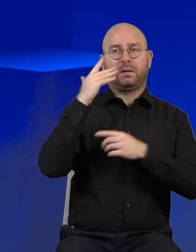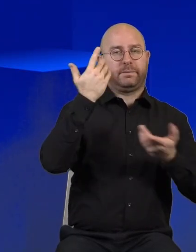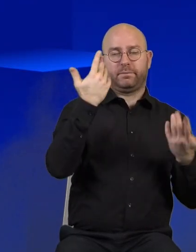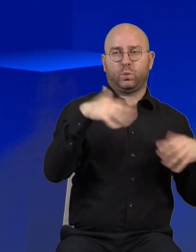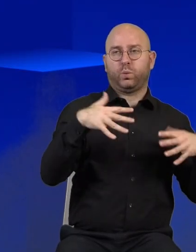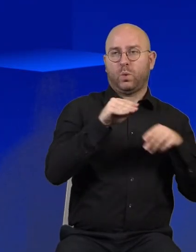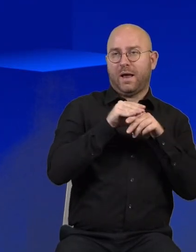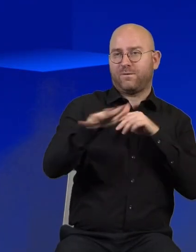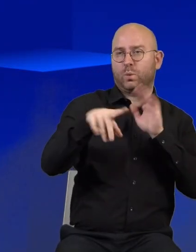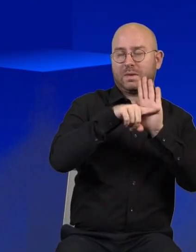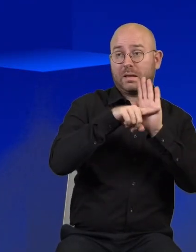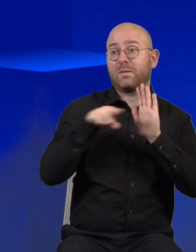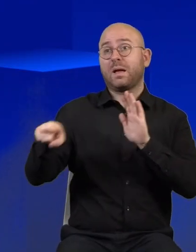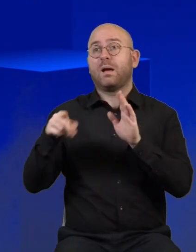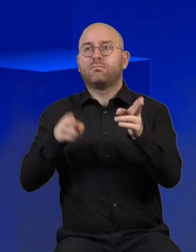lags behind.